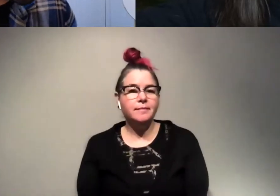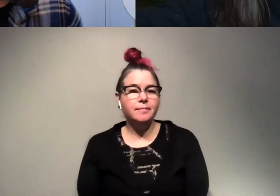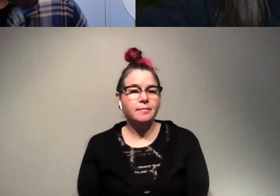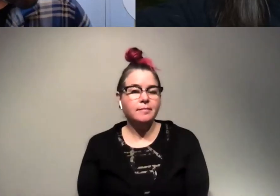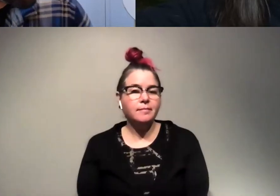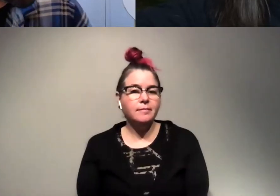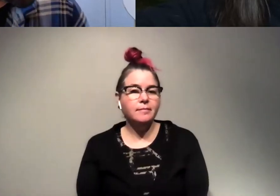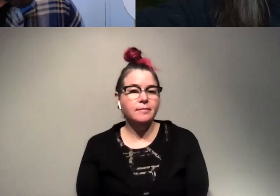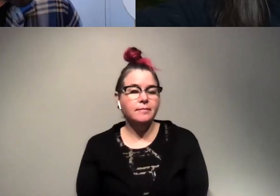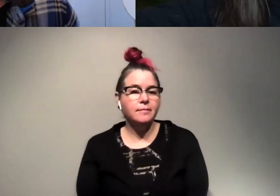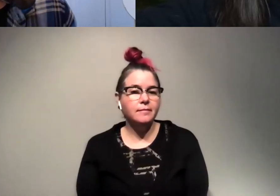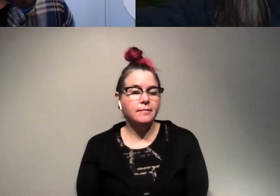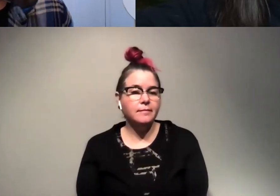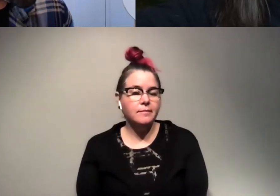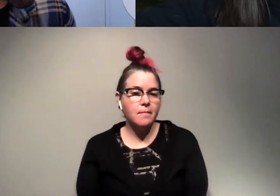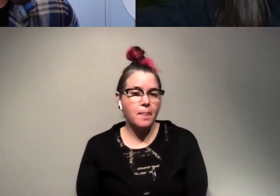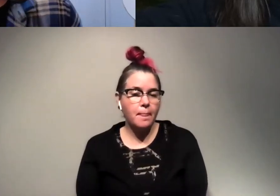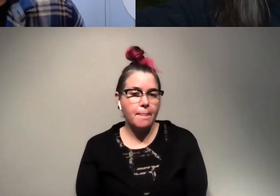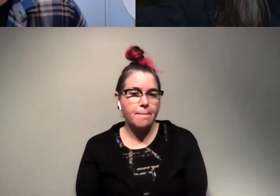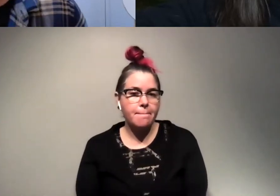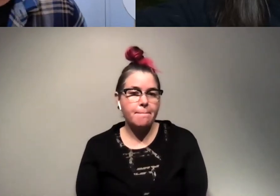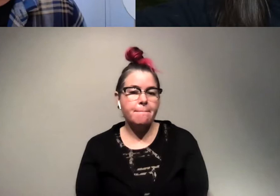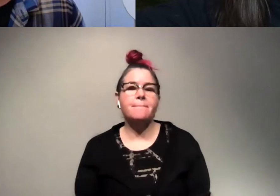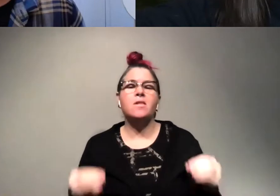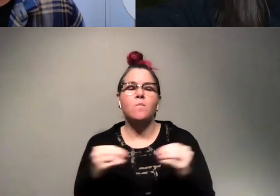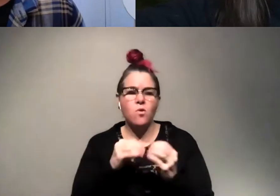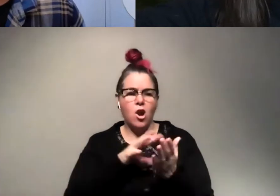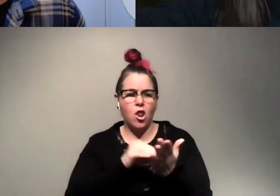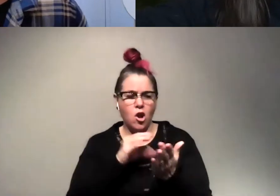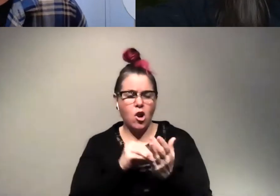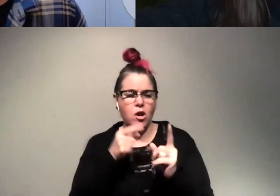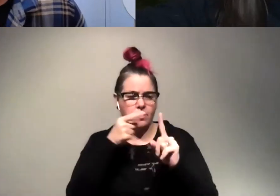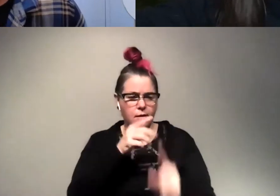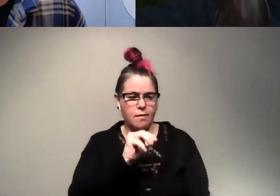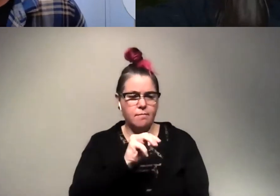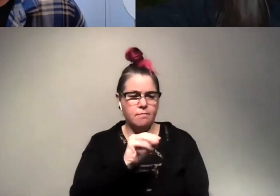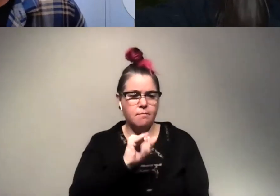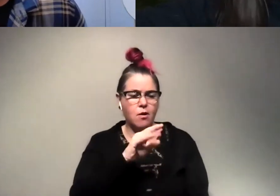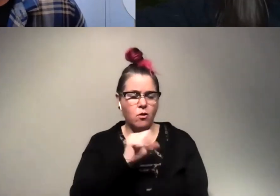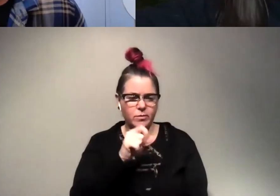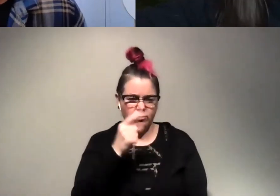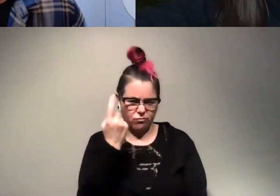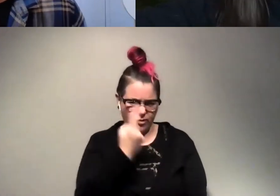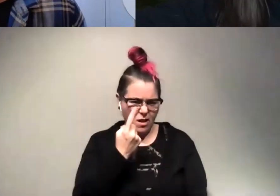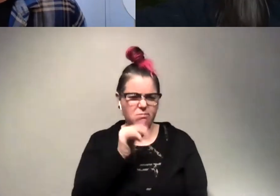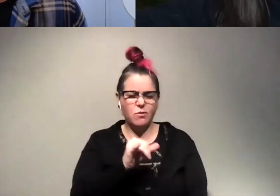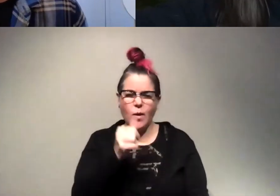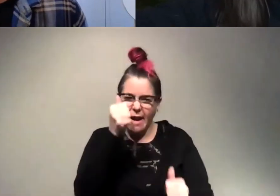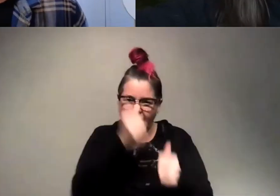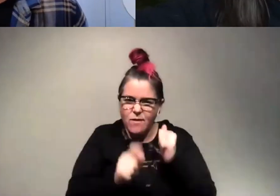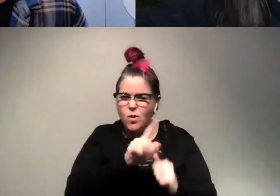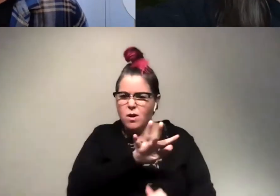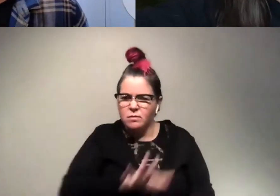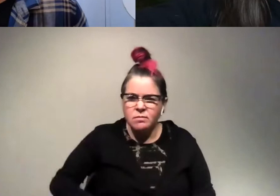And then, and then the more I learn about microbes, the more you learn they're everywhere. Yeah. That